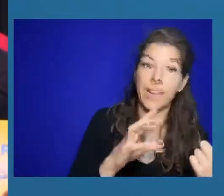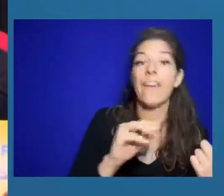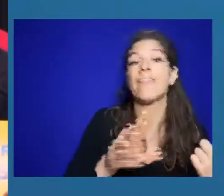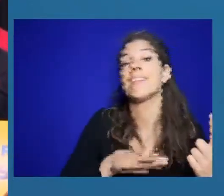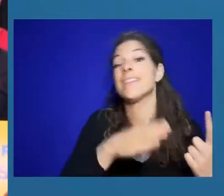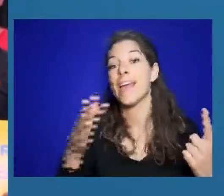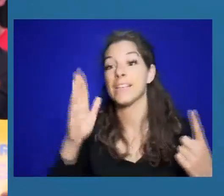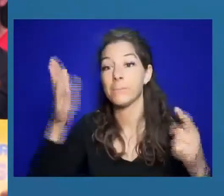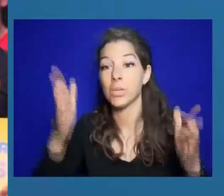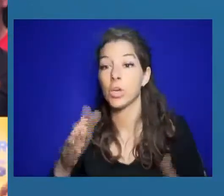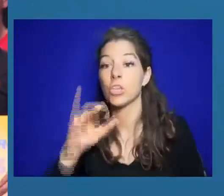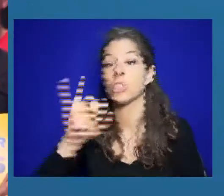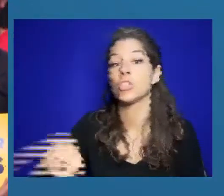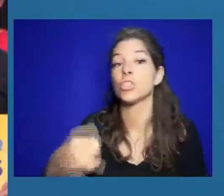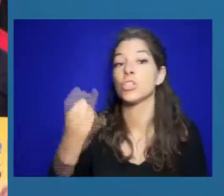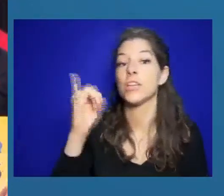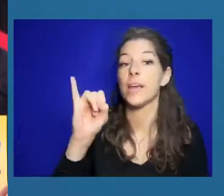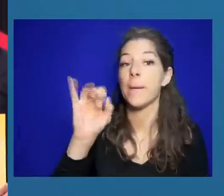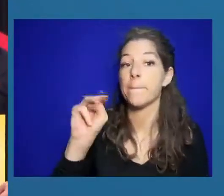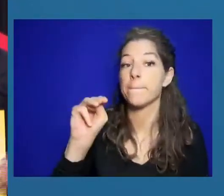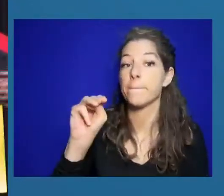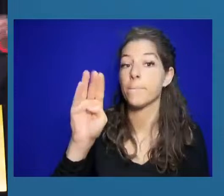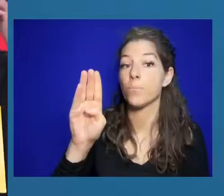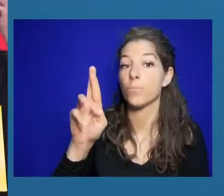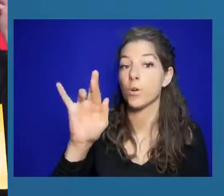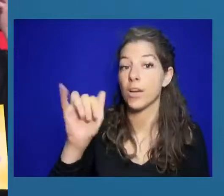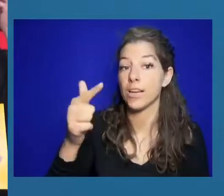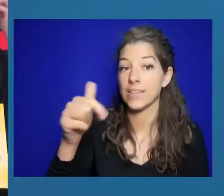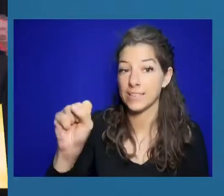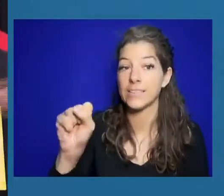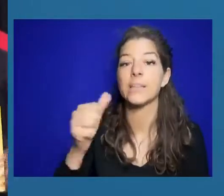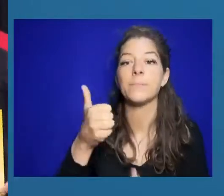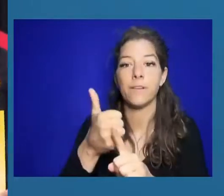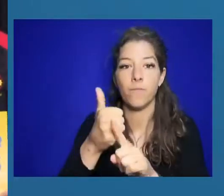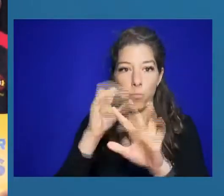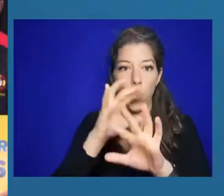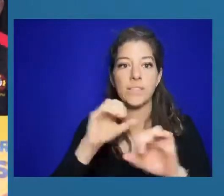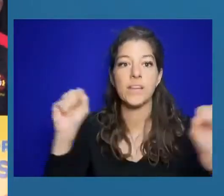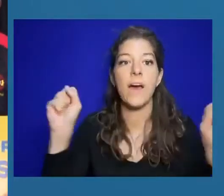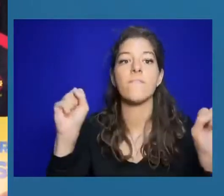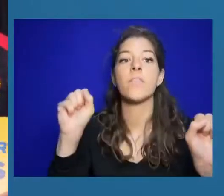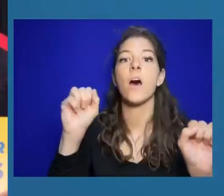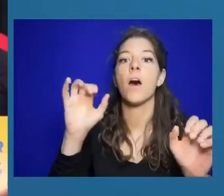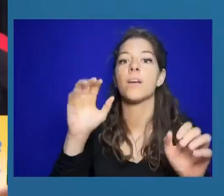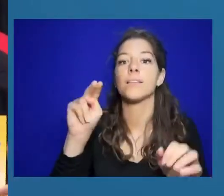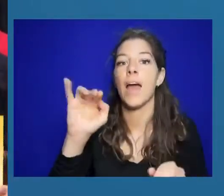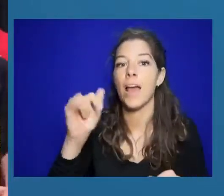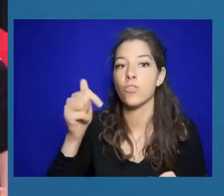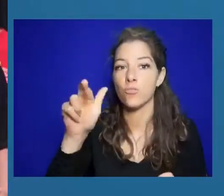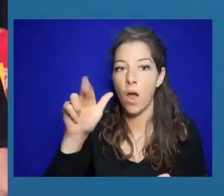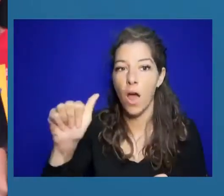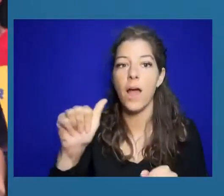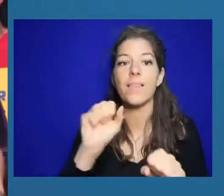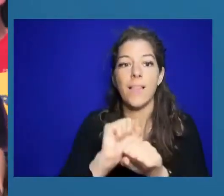Jim Briggs, the president of the Niagara Orleans Central Labor Council. Thank you so much.